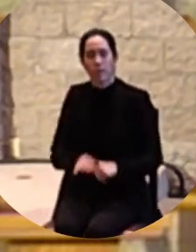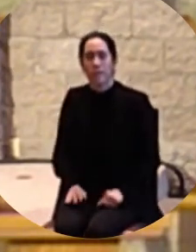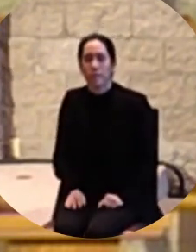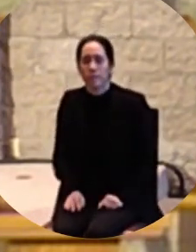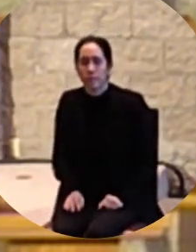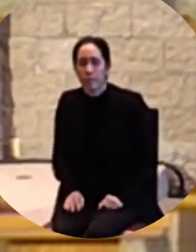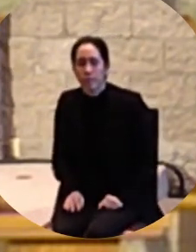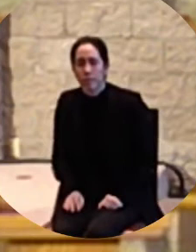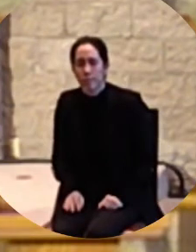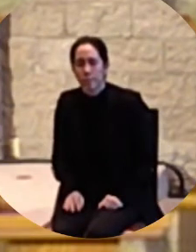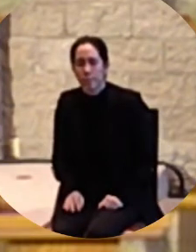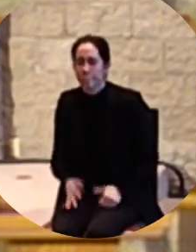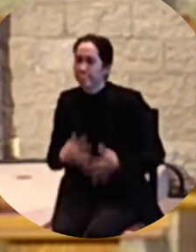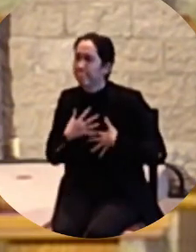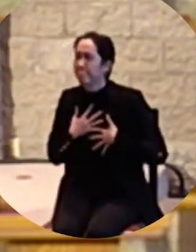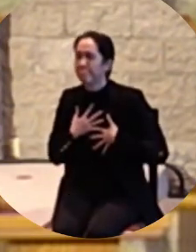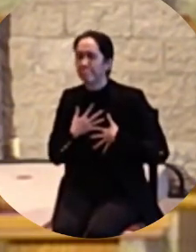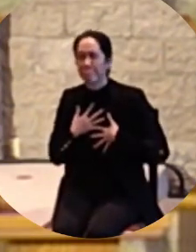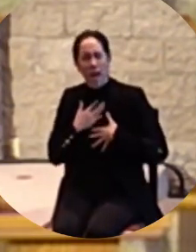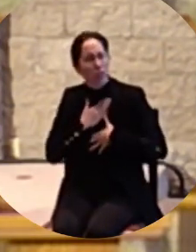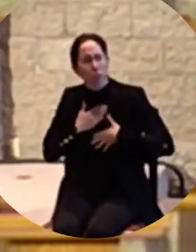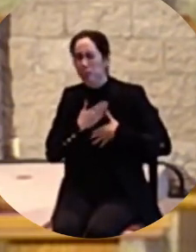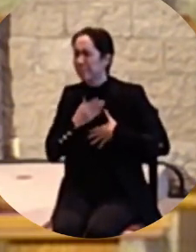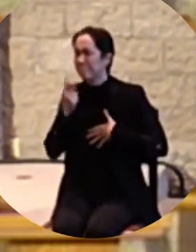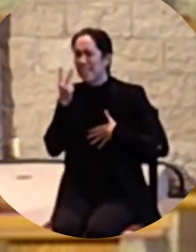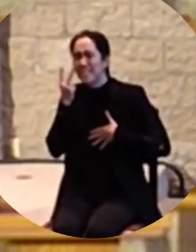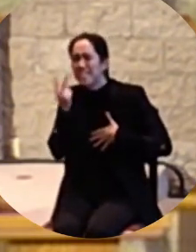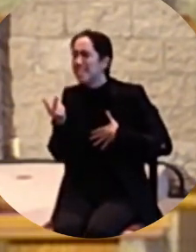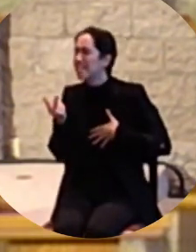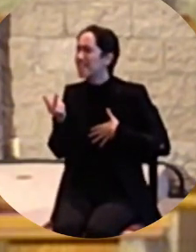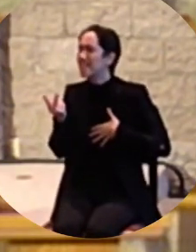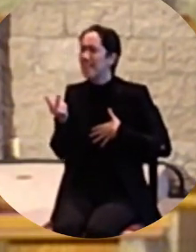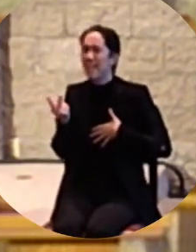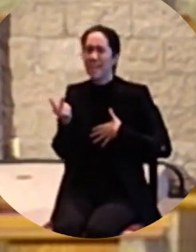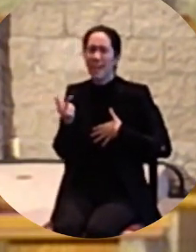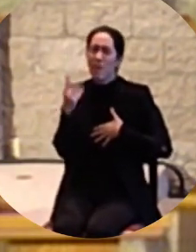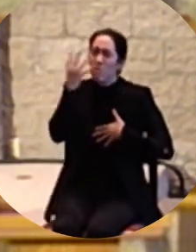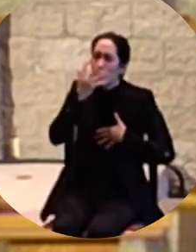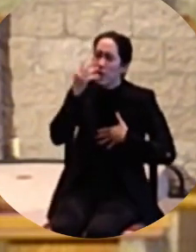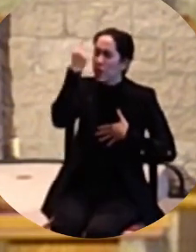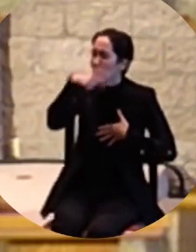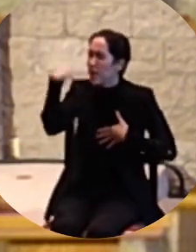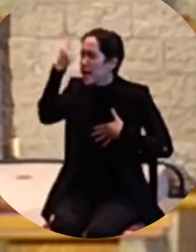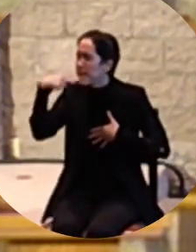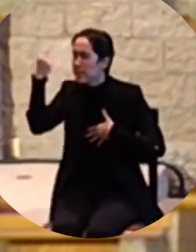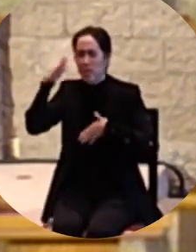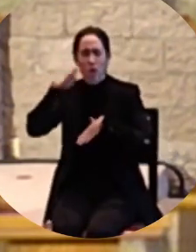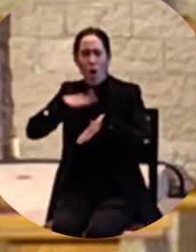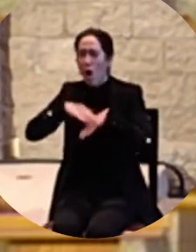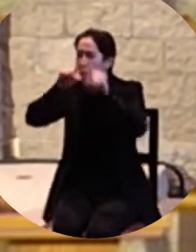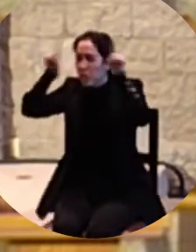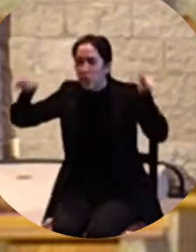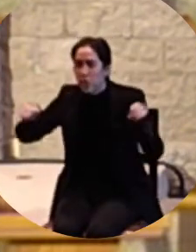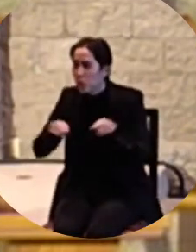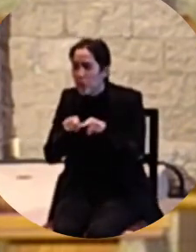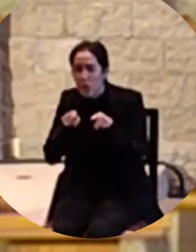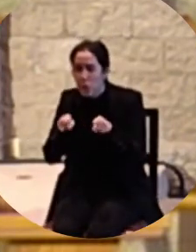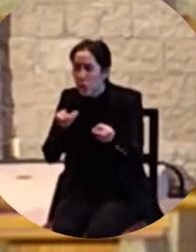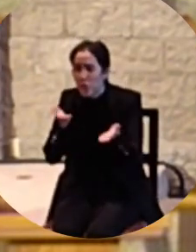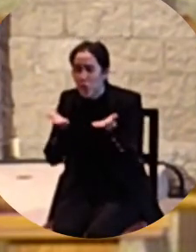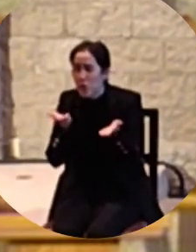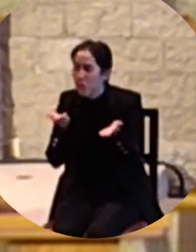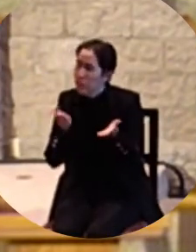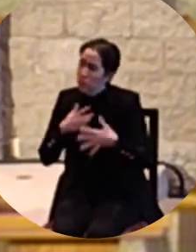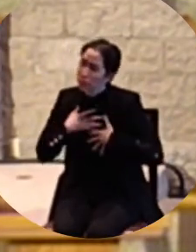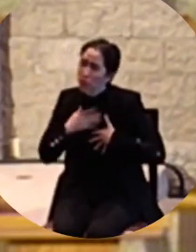Enjoy seeing familiar faces on the screen during the service. It's going to be great.